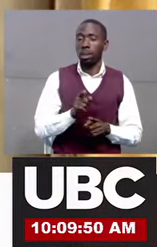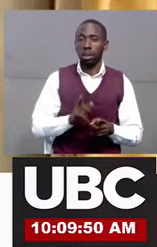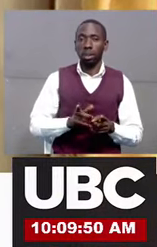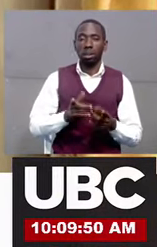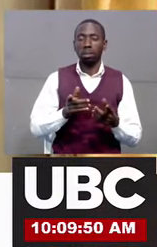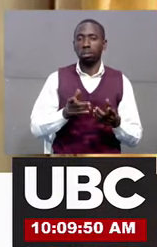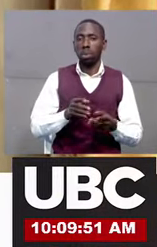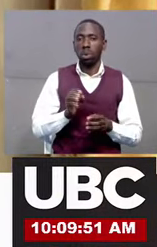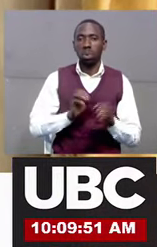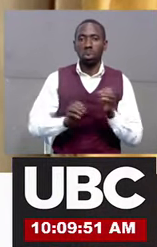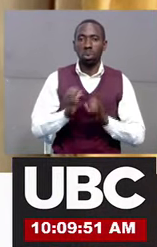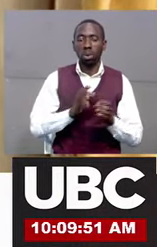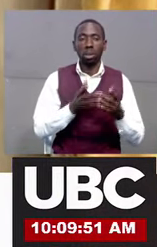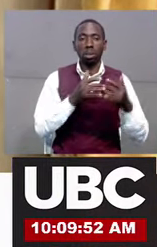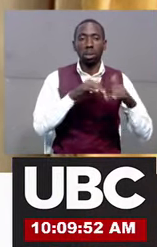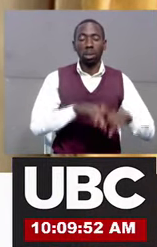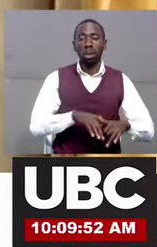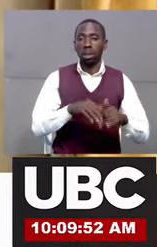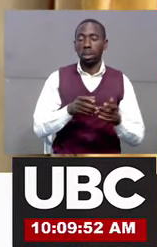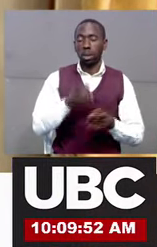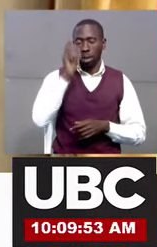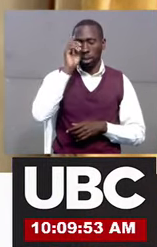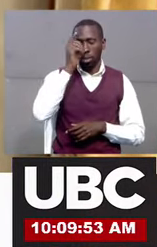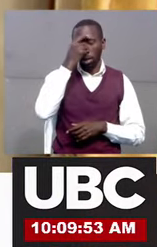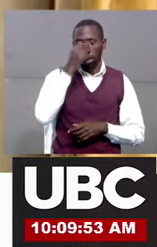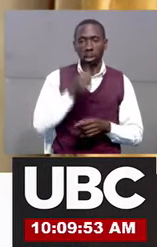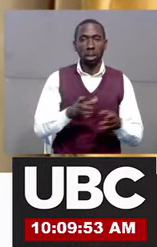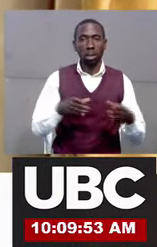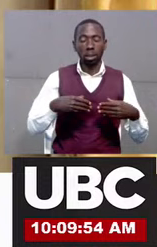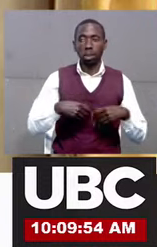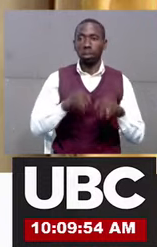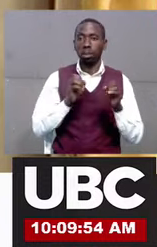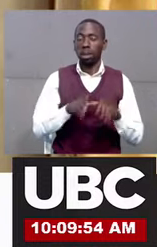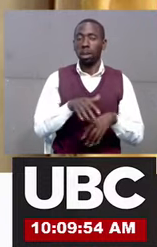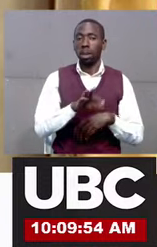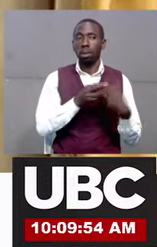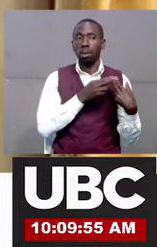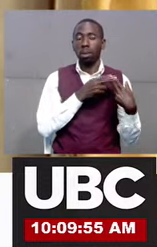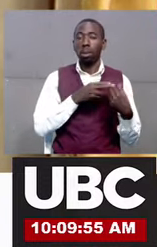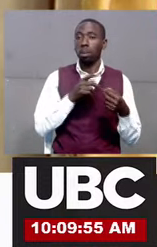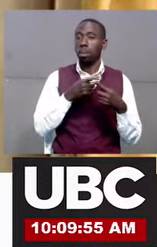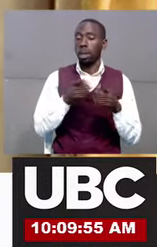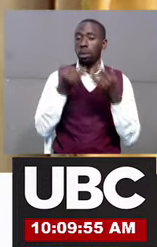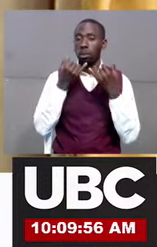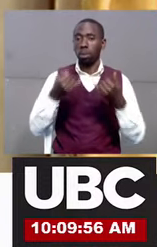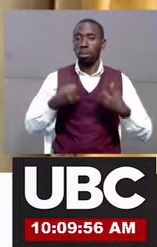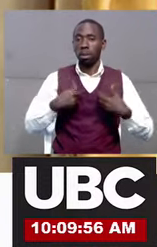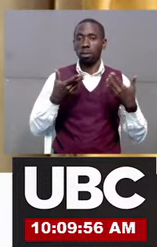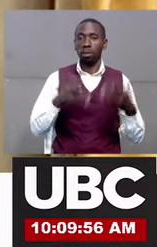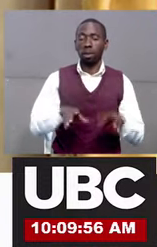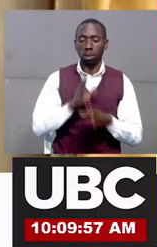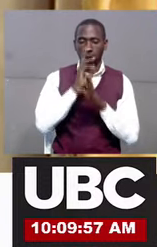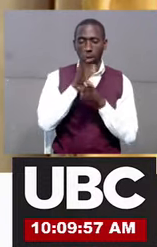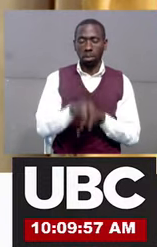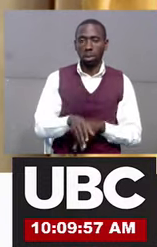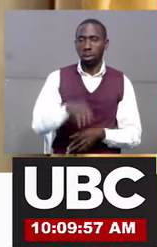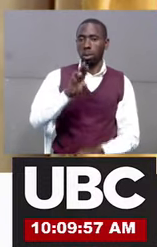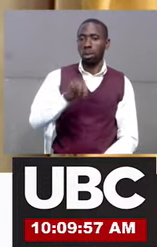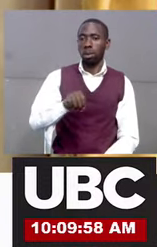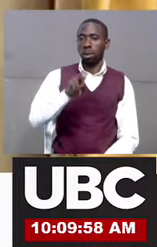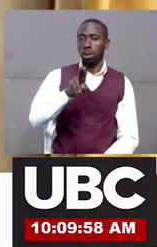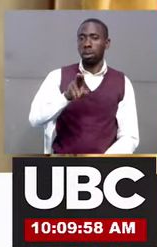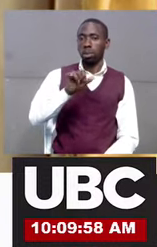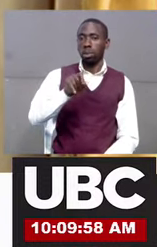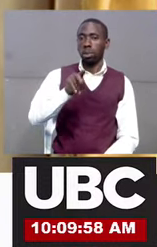disintegrated, that government is disintegrated, but I've been notified that Honorable Musa Asisi is